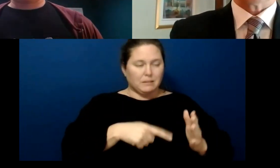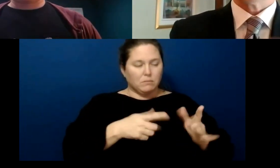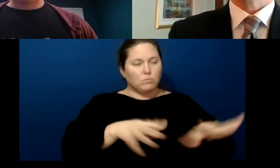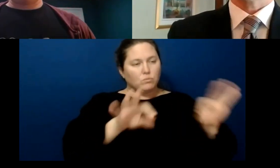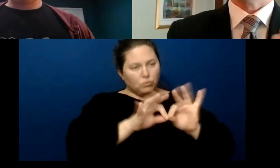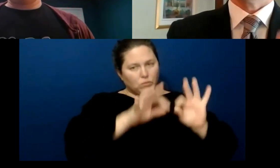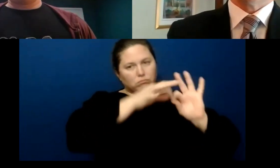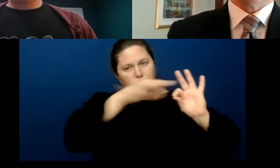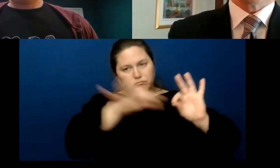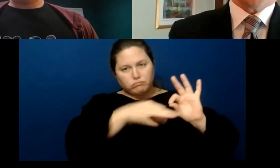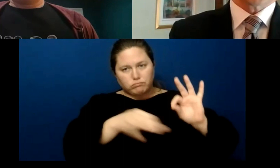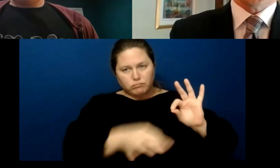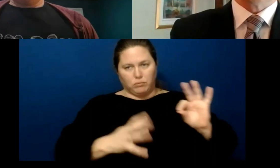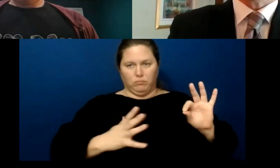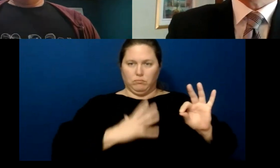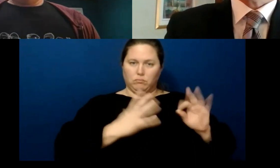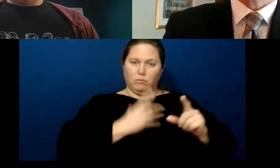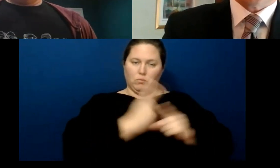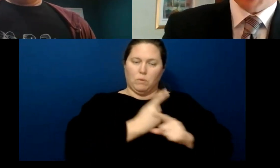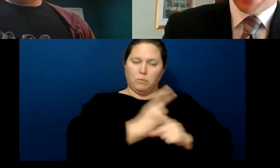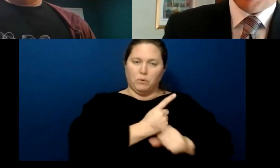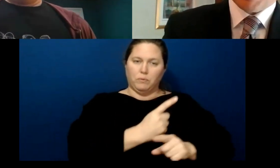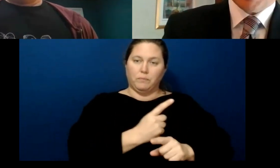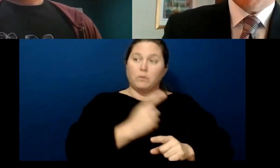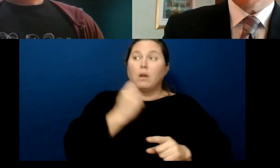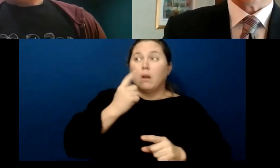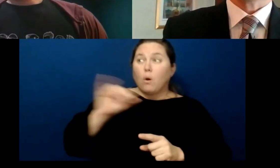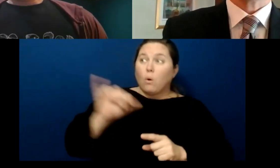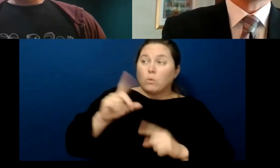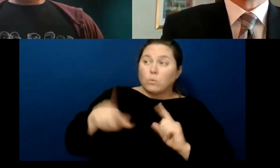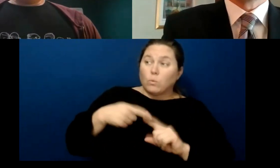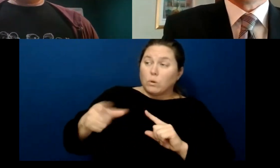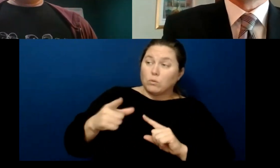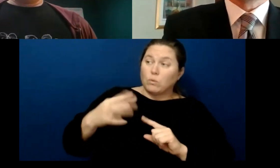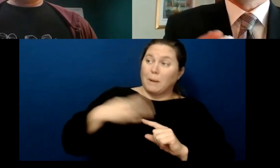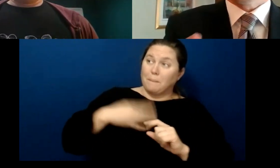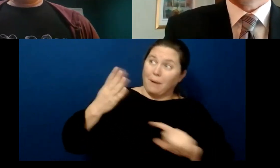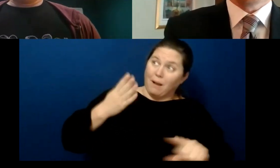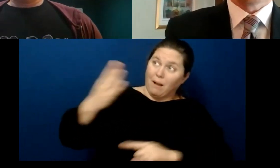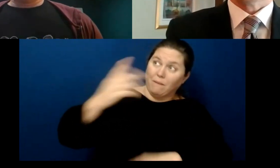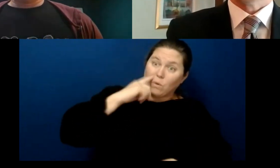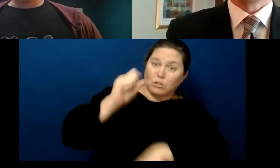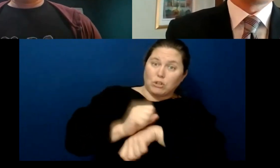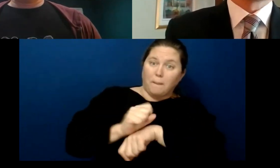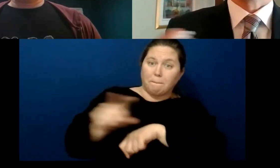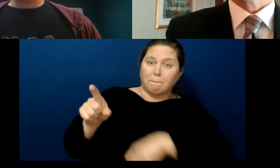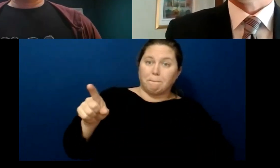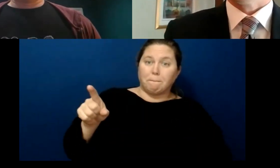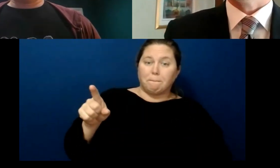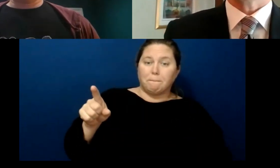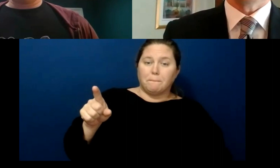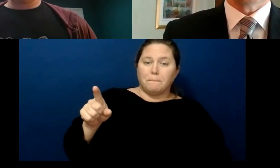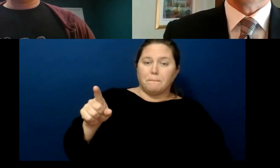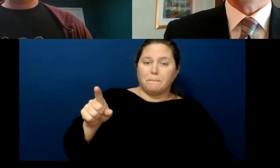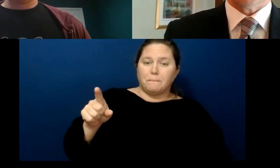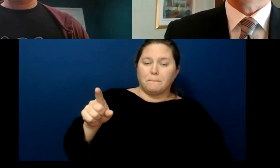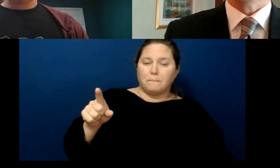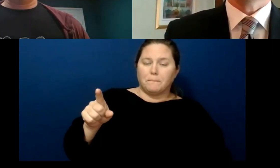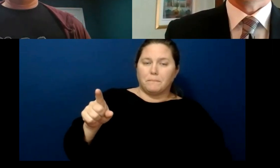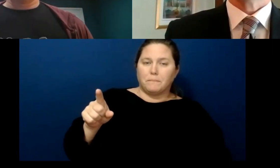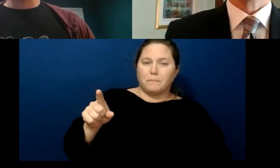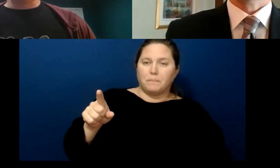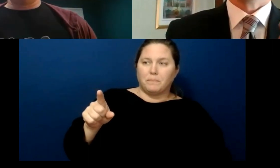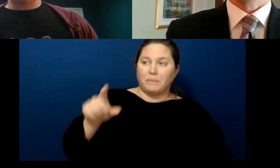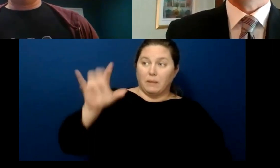And yes, thank you for that. And it's also when you're applying for a job, right? I mean, you don't know the communication behavior of the team